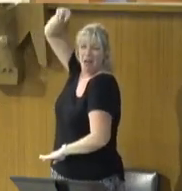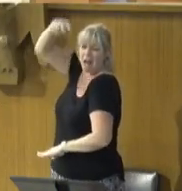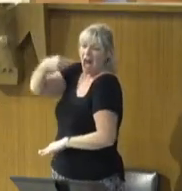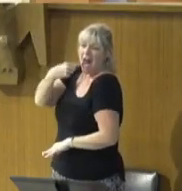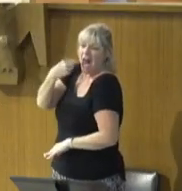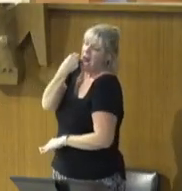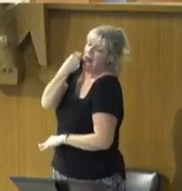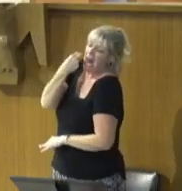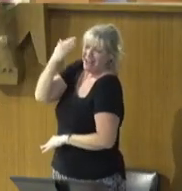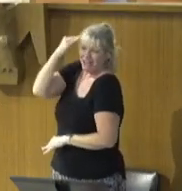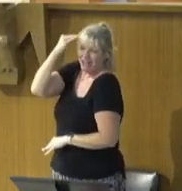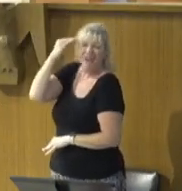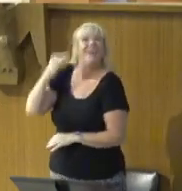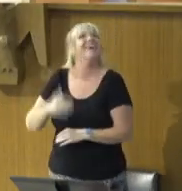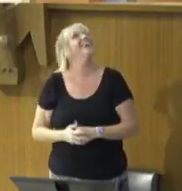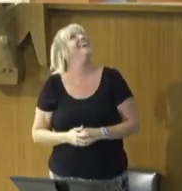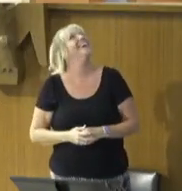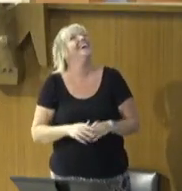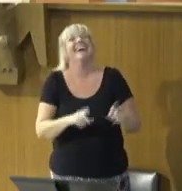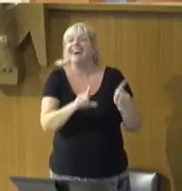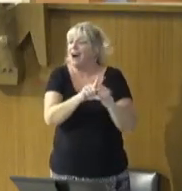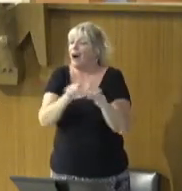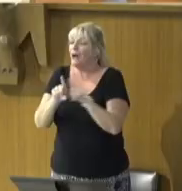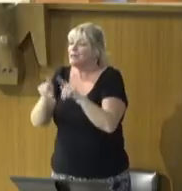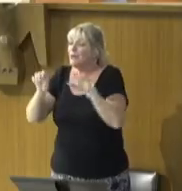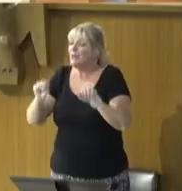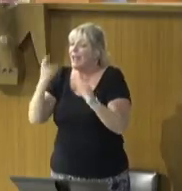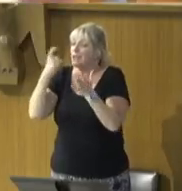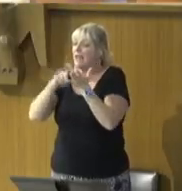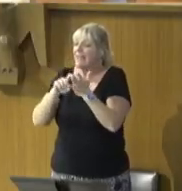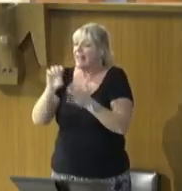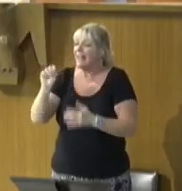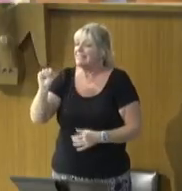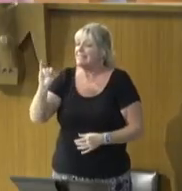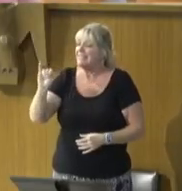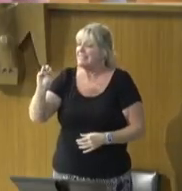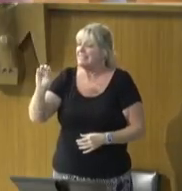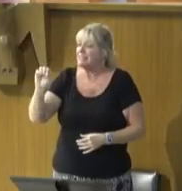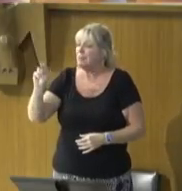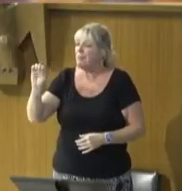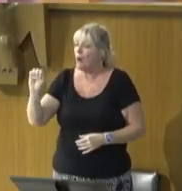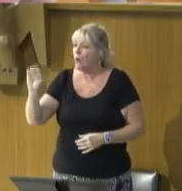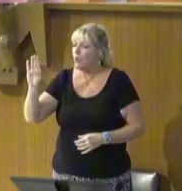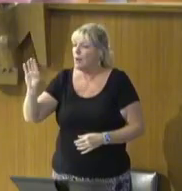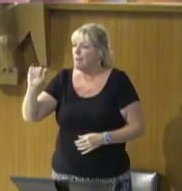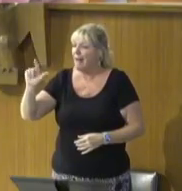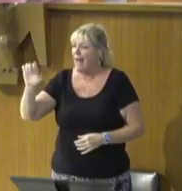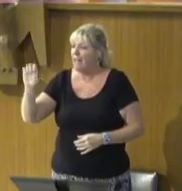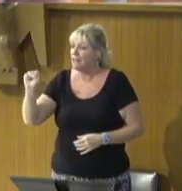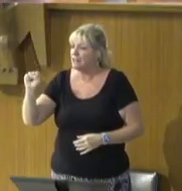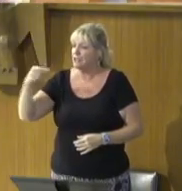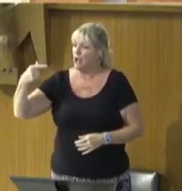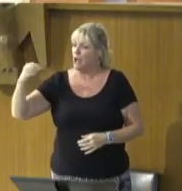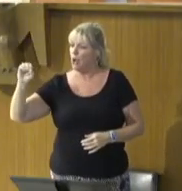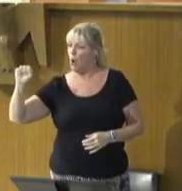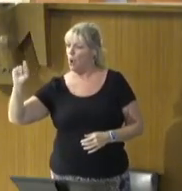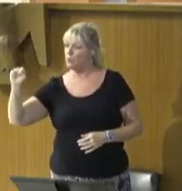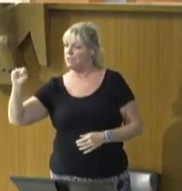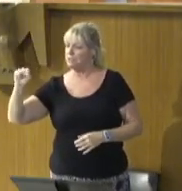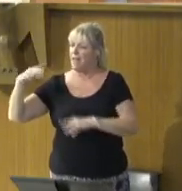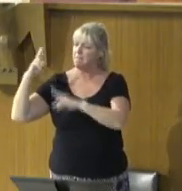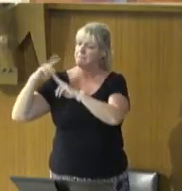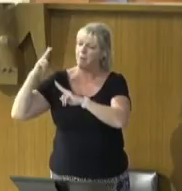We would also be able to recognize Simone Biles, who has been christened the GOAT, the greatest of all time.